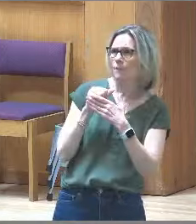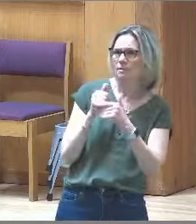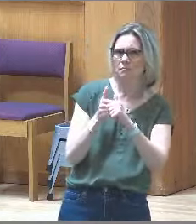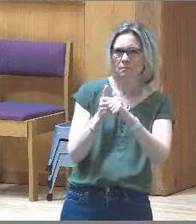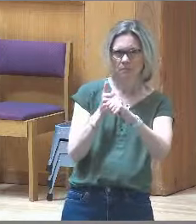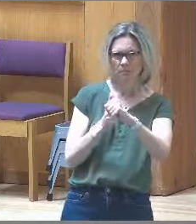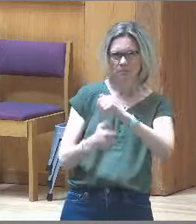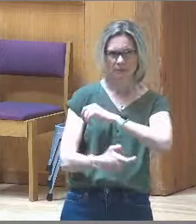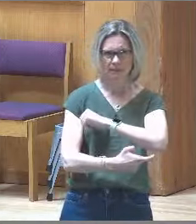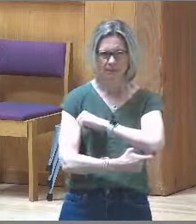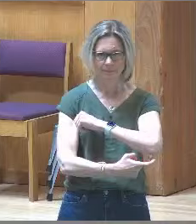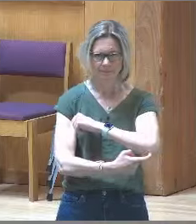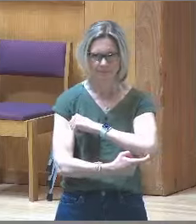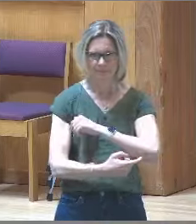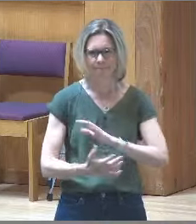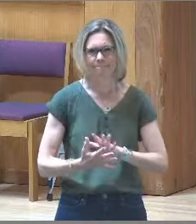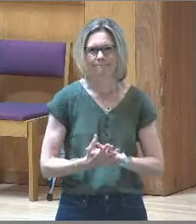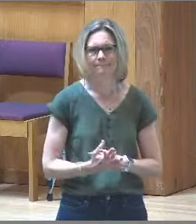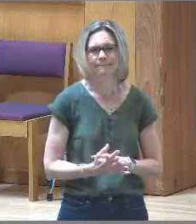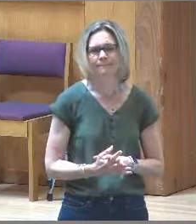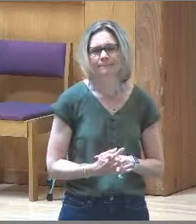What is that, Cooper?